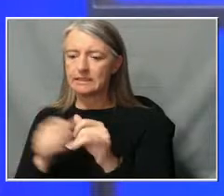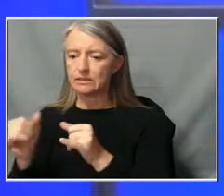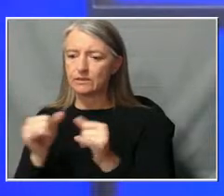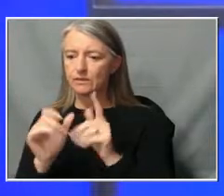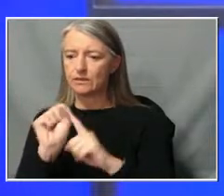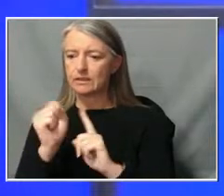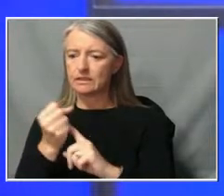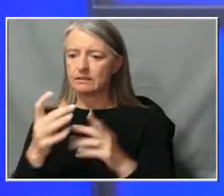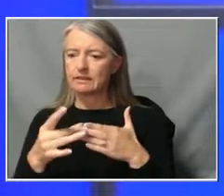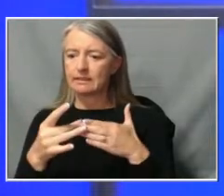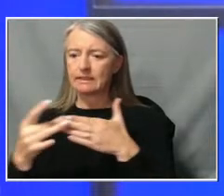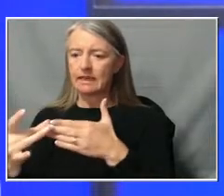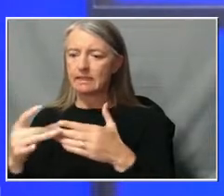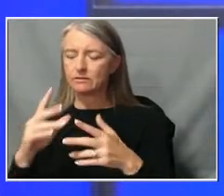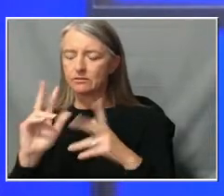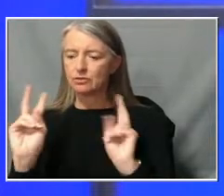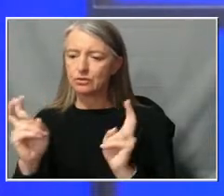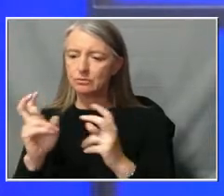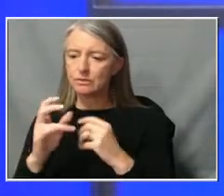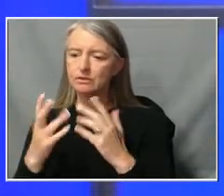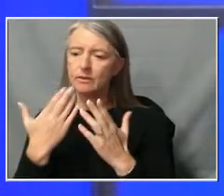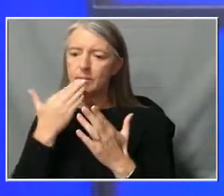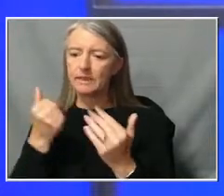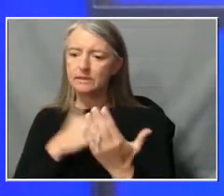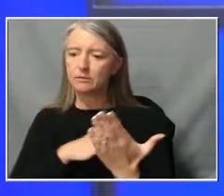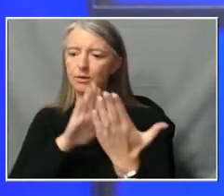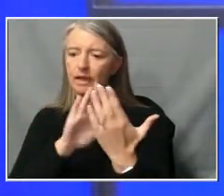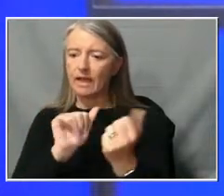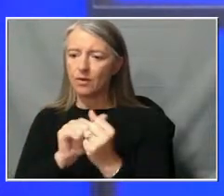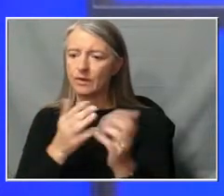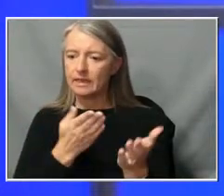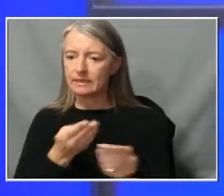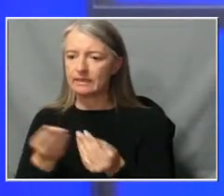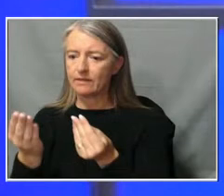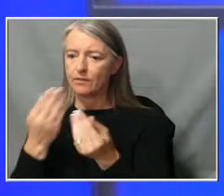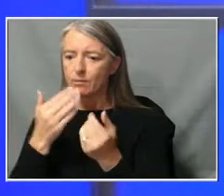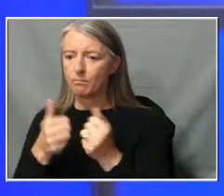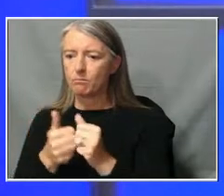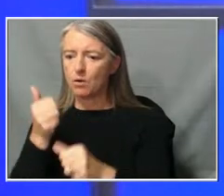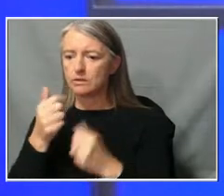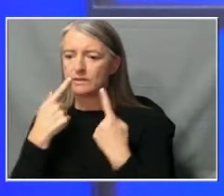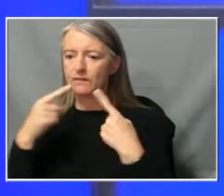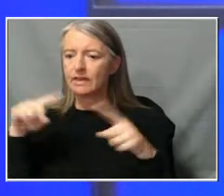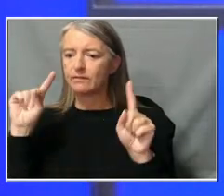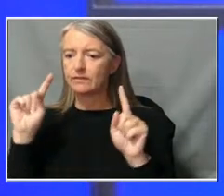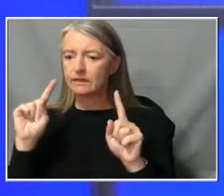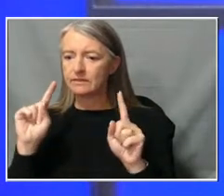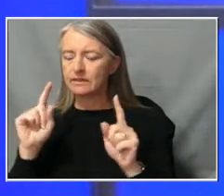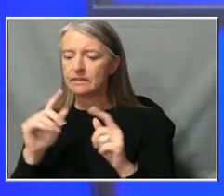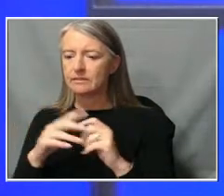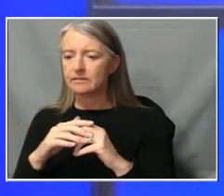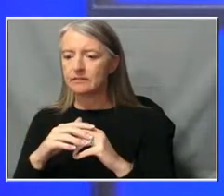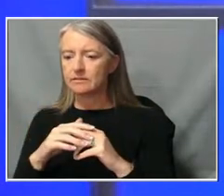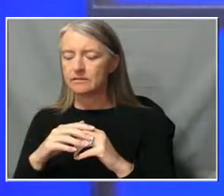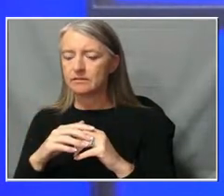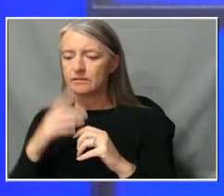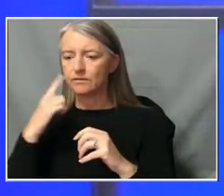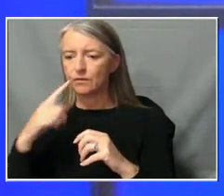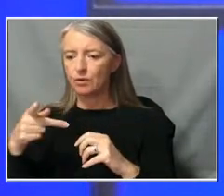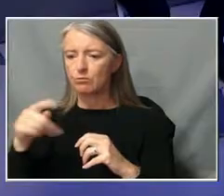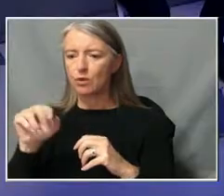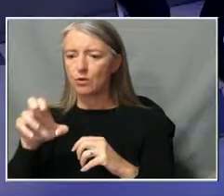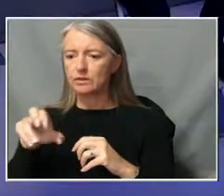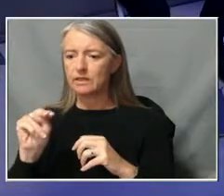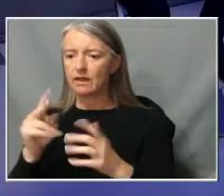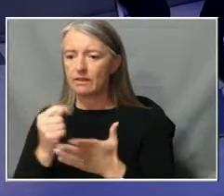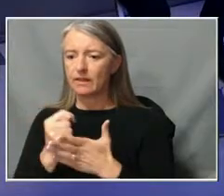guide us in terms of what's the best approach and how we can deliver this most effectively and leverage the benefits of proton therapy for that patient. Okay,